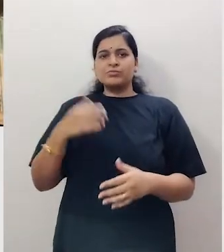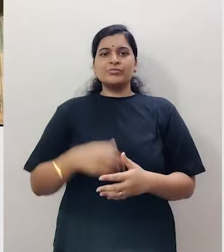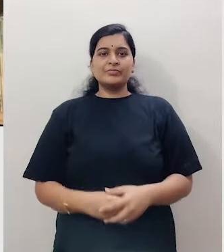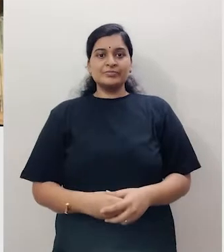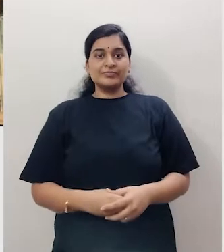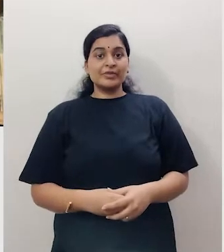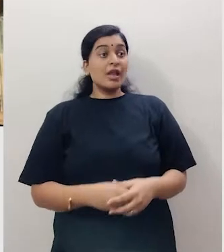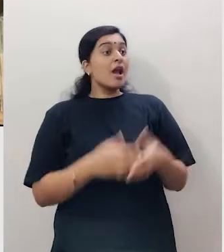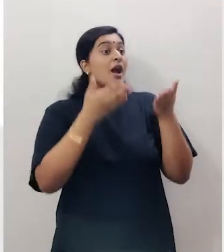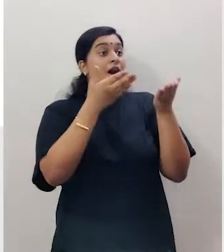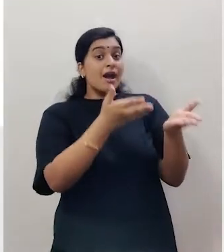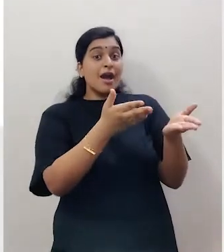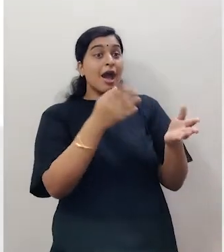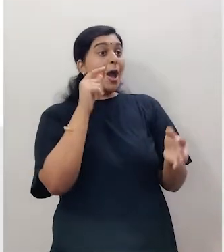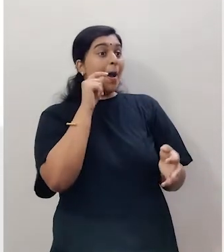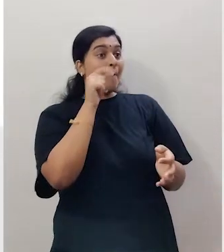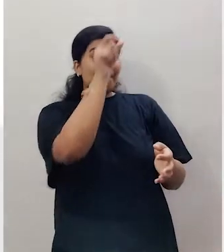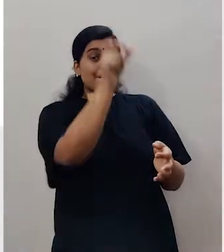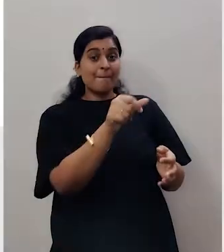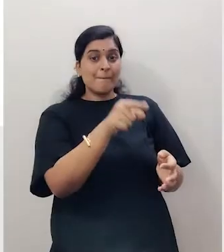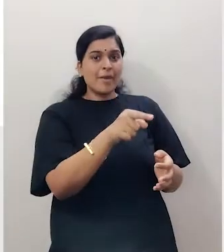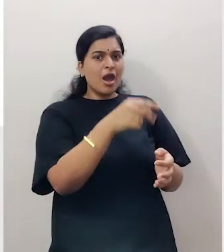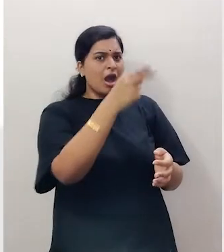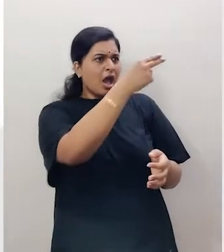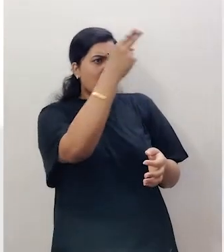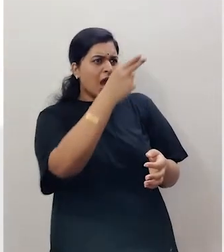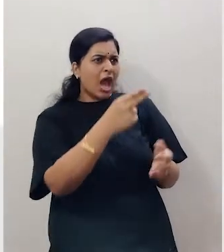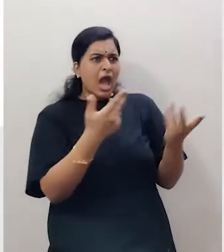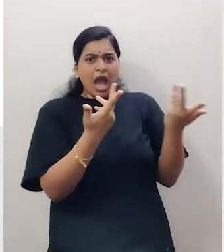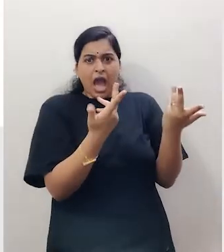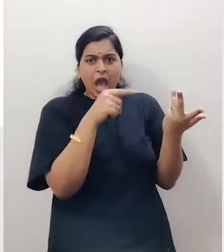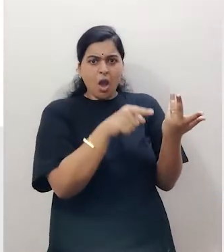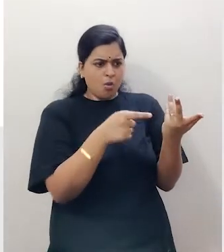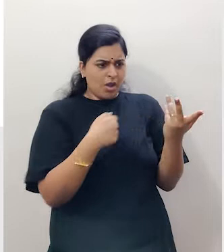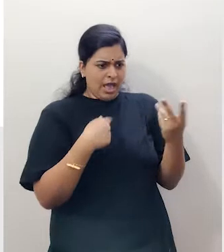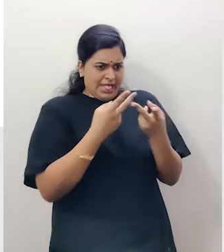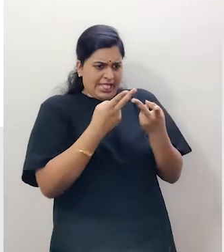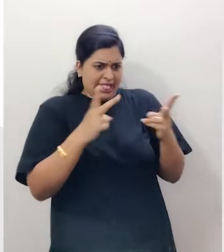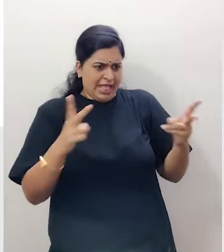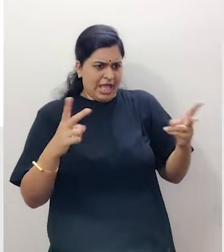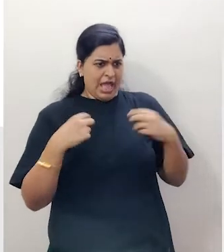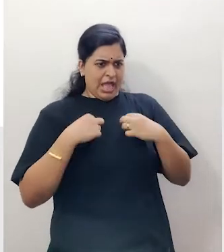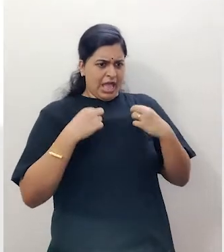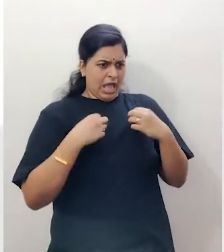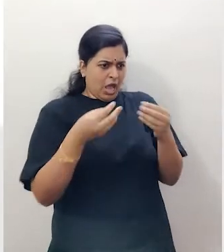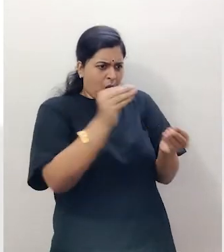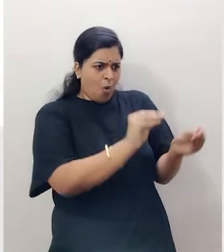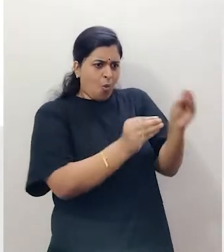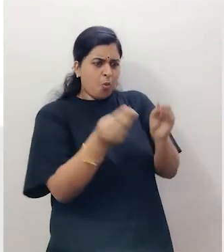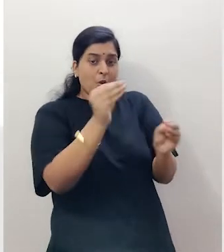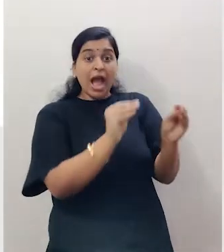retaining the woven techniques and the works focused on figures in groups, often crowded onto structures such as trees and